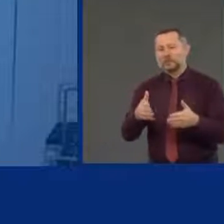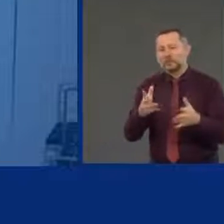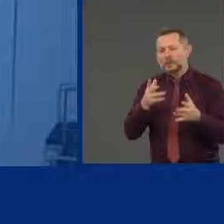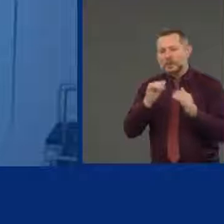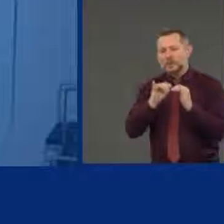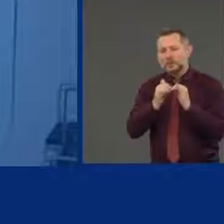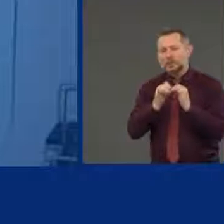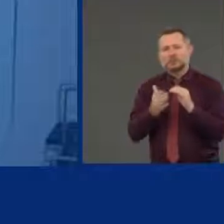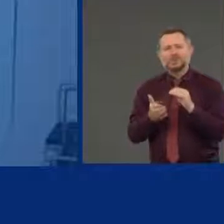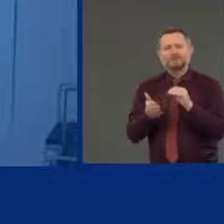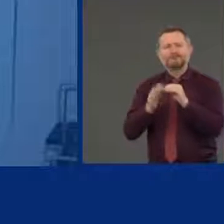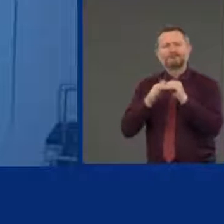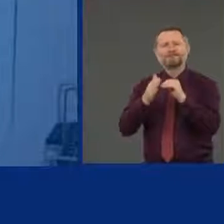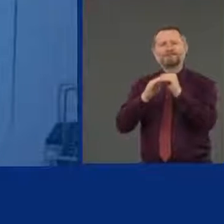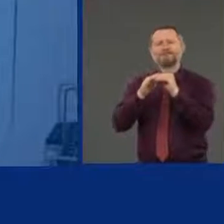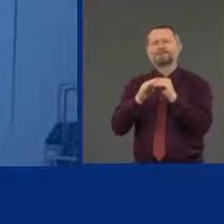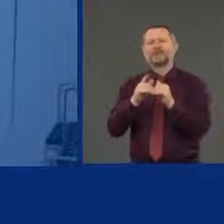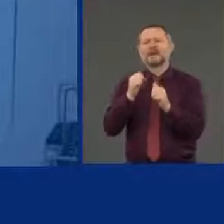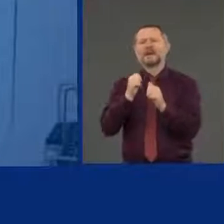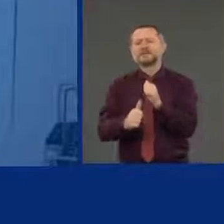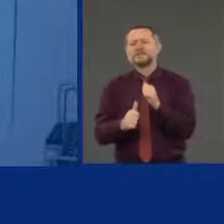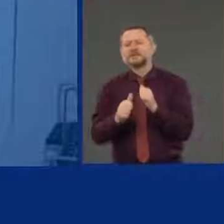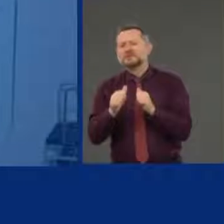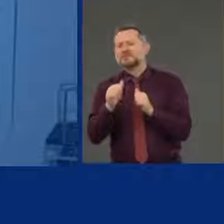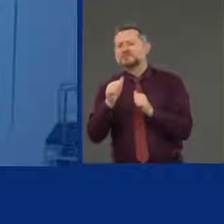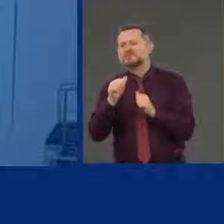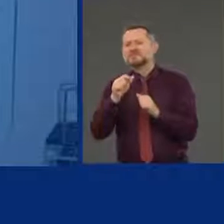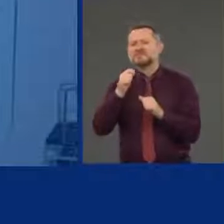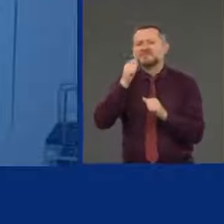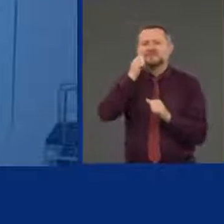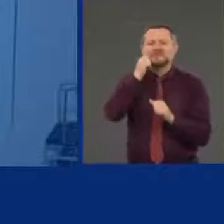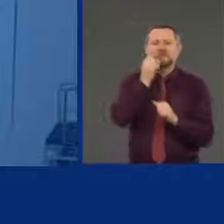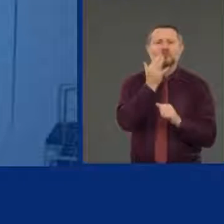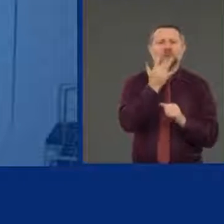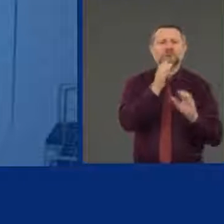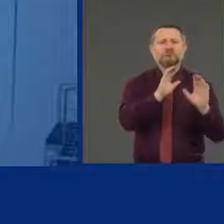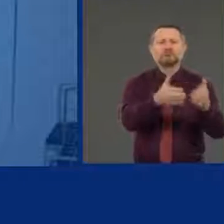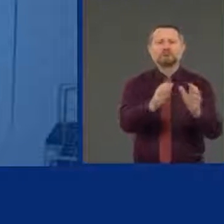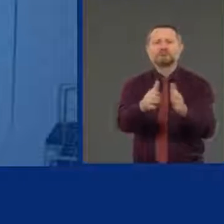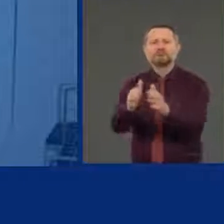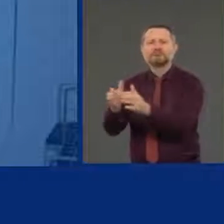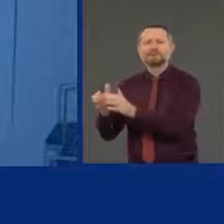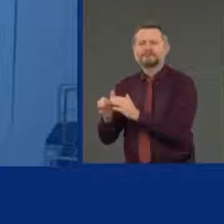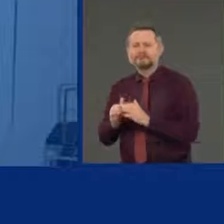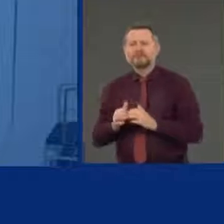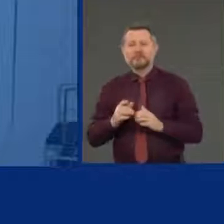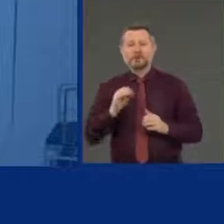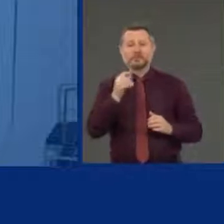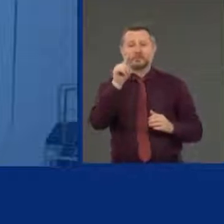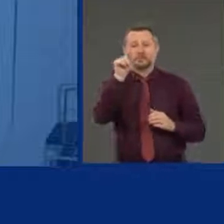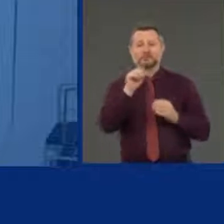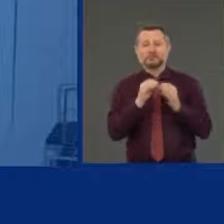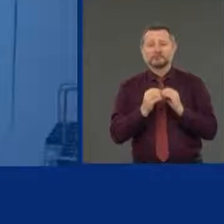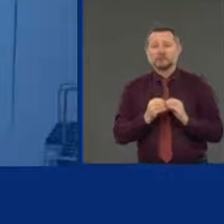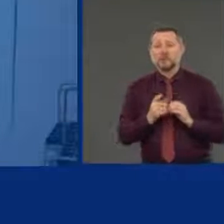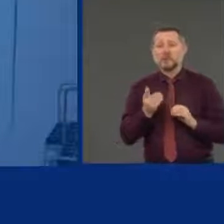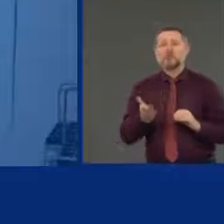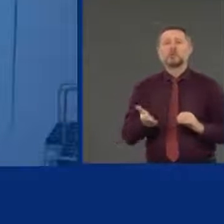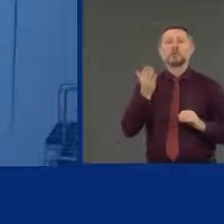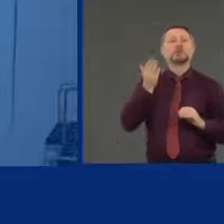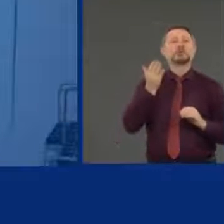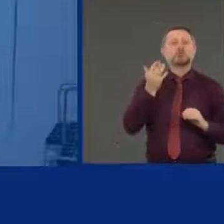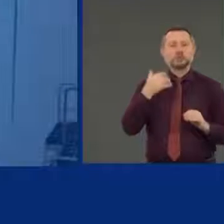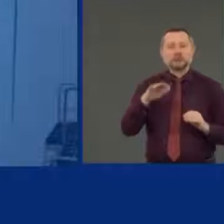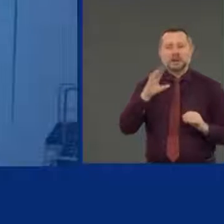increases by race, you see the African American number is higher, Latino numbers